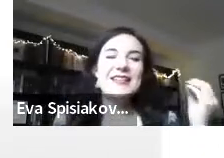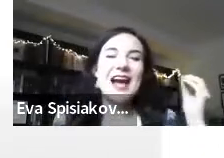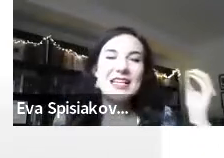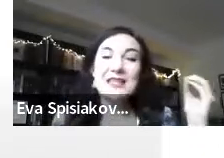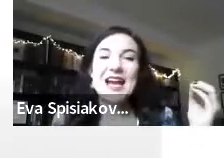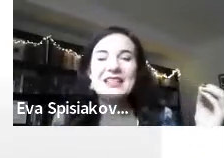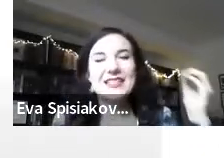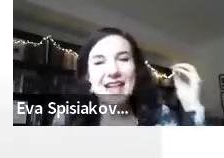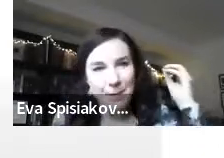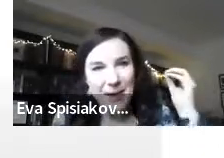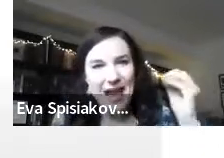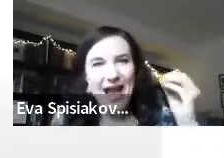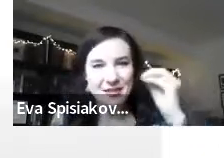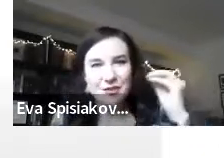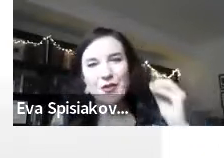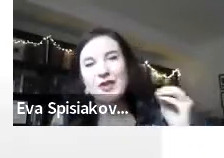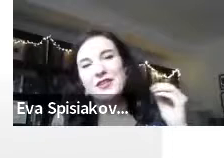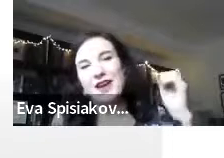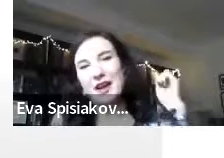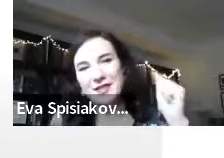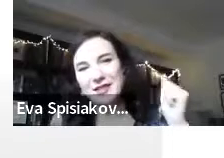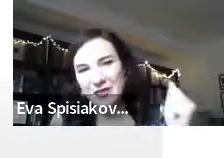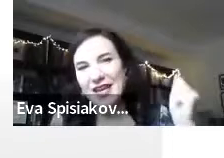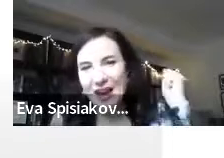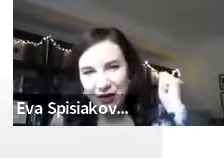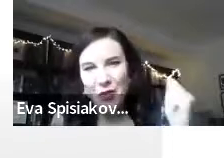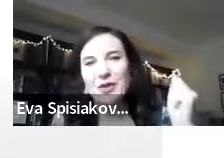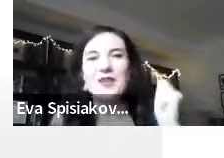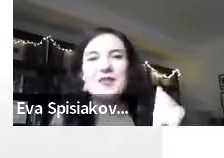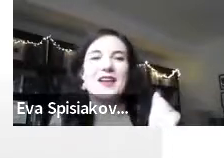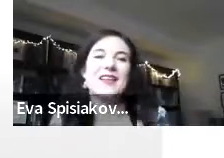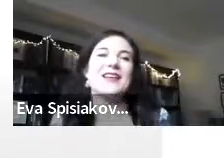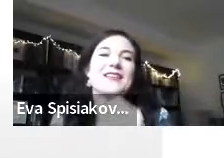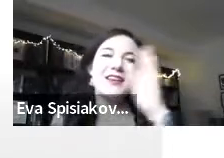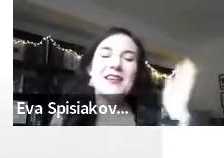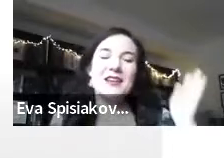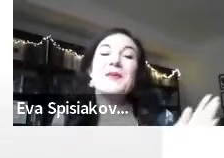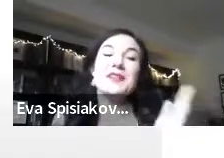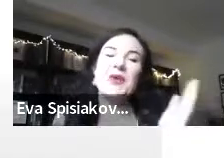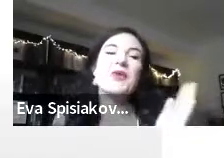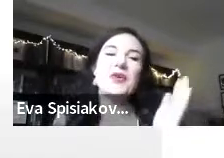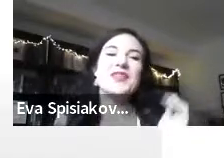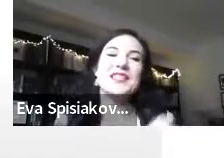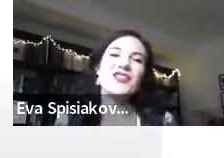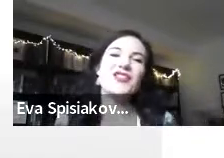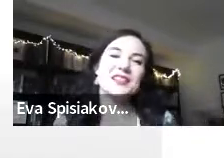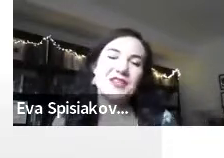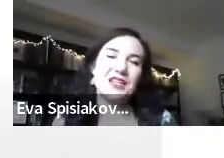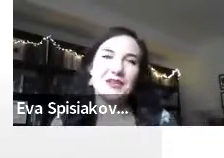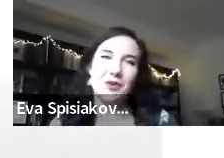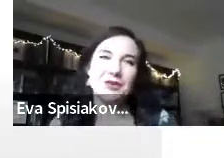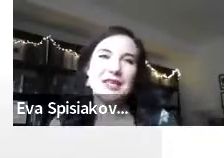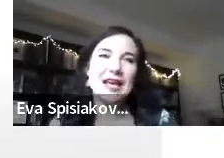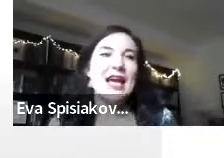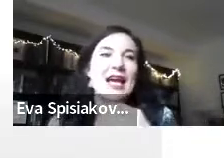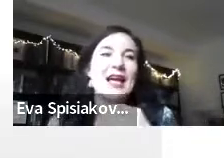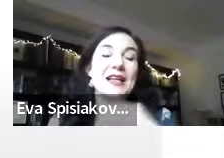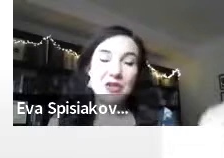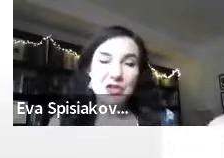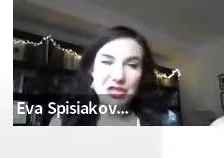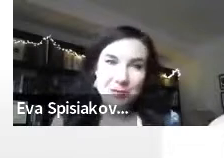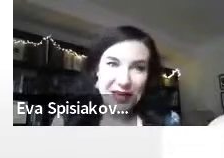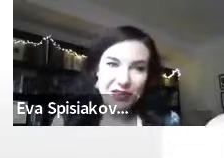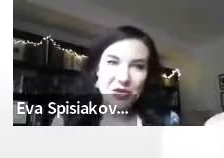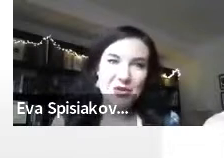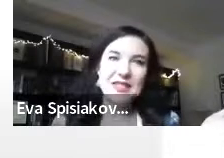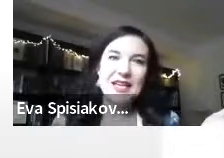that indeed asthma inhalers are bad for the environment. So they are the horrible thing that is, in this whole conversation that is really at fault.